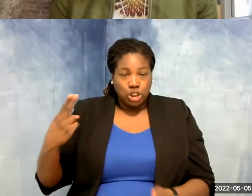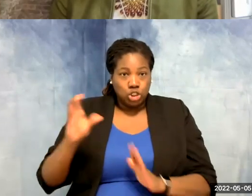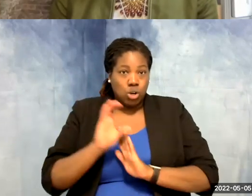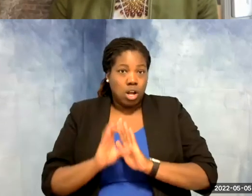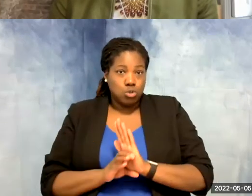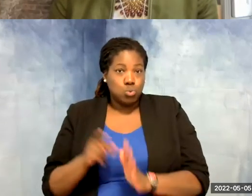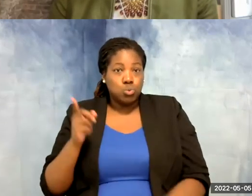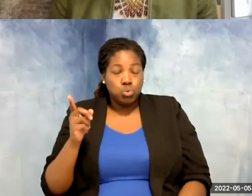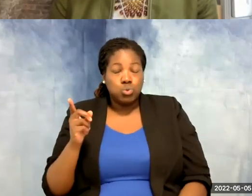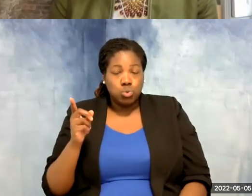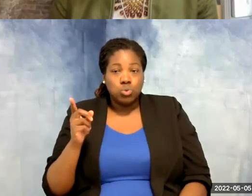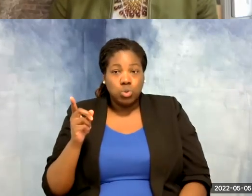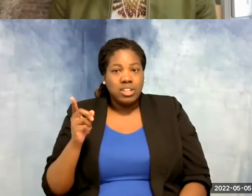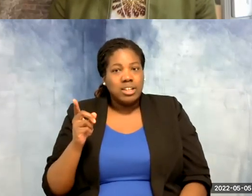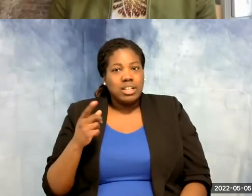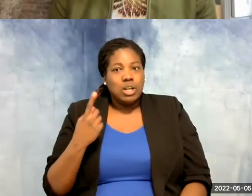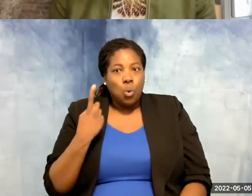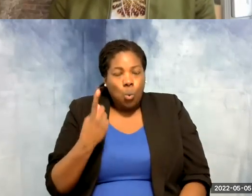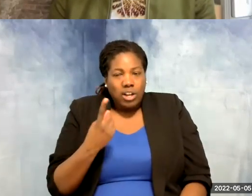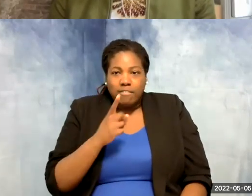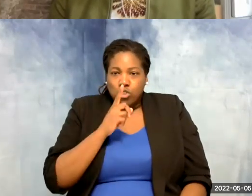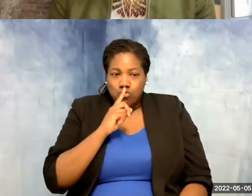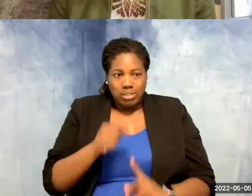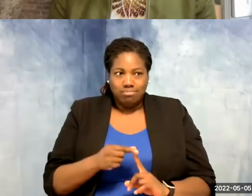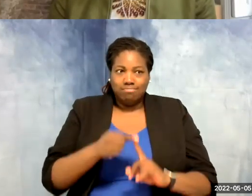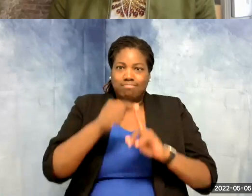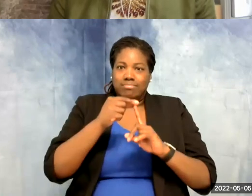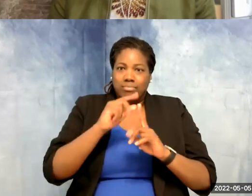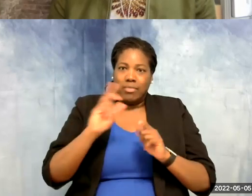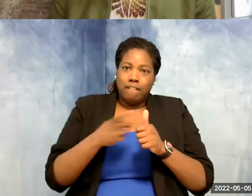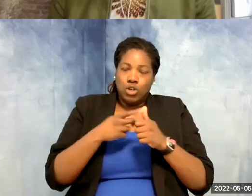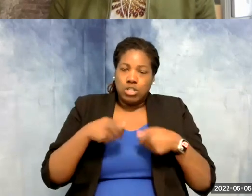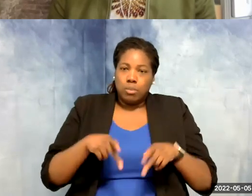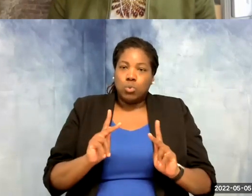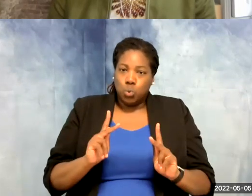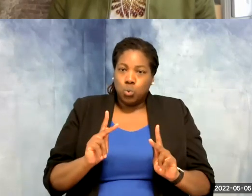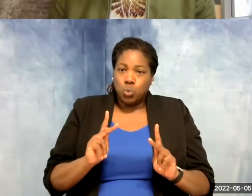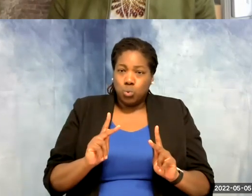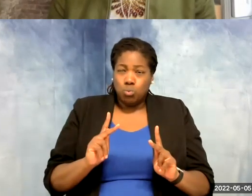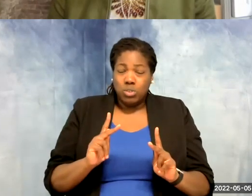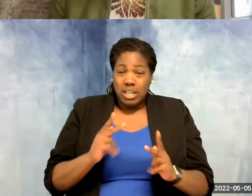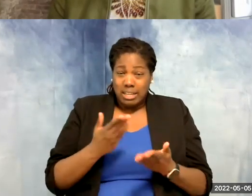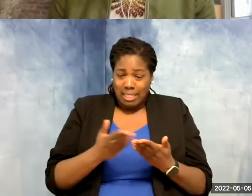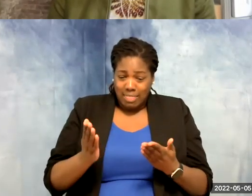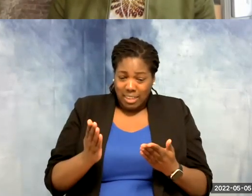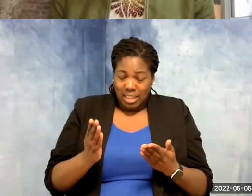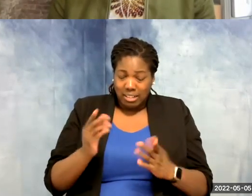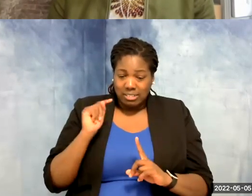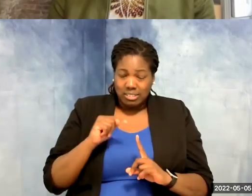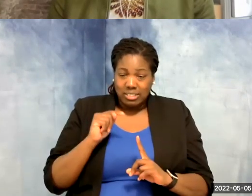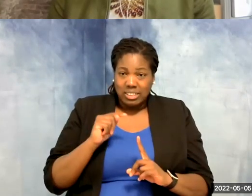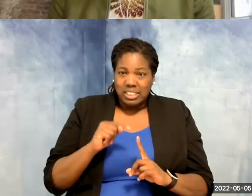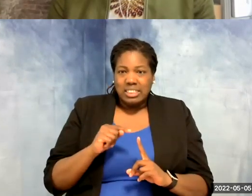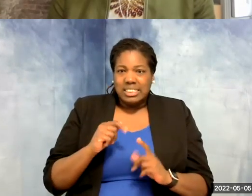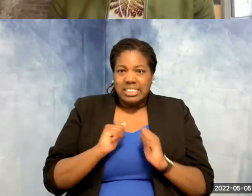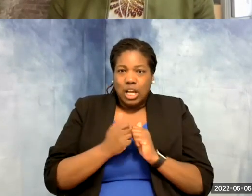Constitution. This is one of a unique and first of its kind opportunity. And you know, the thing about it is it's a